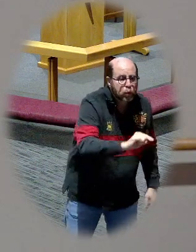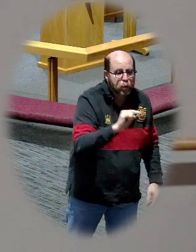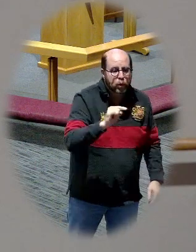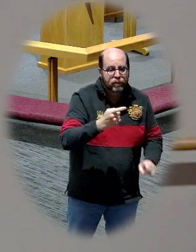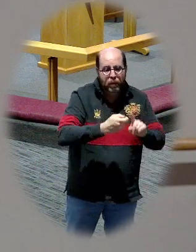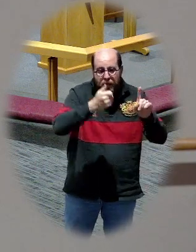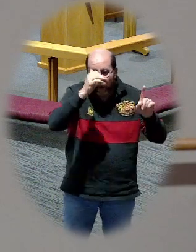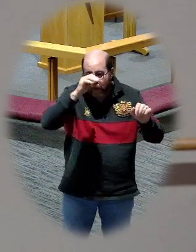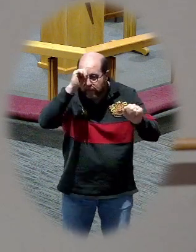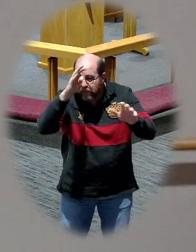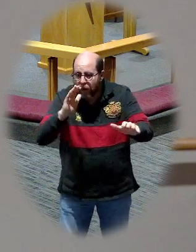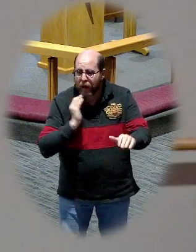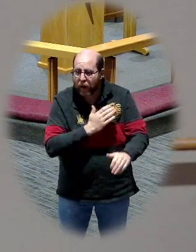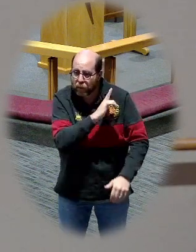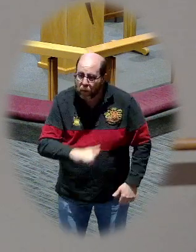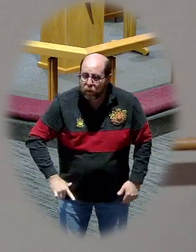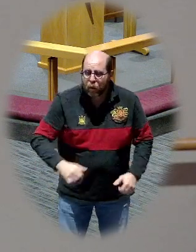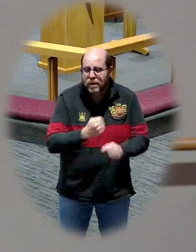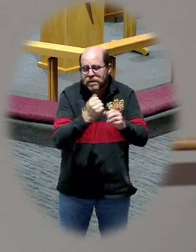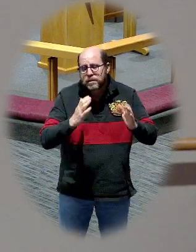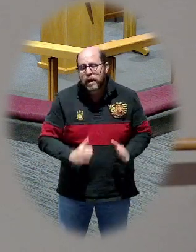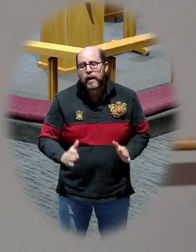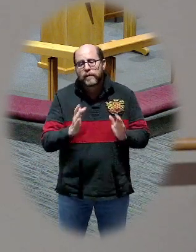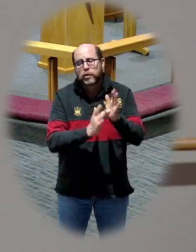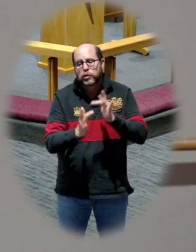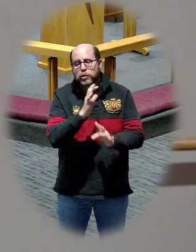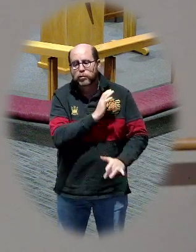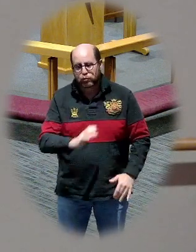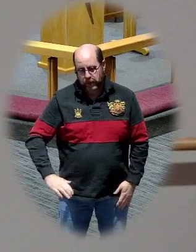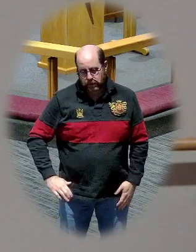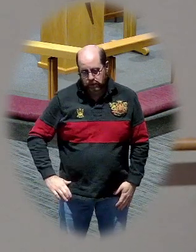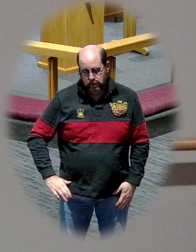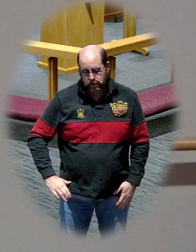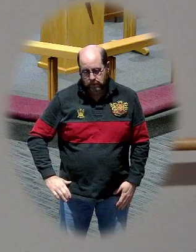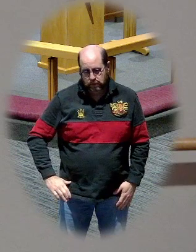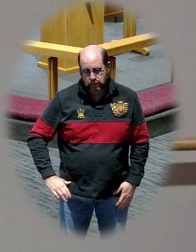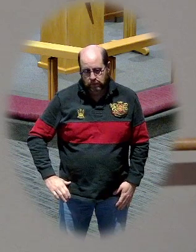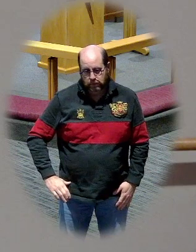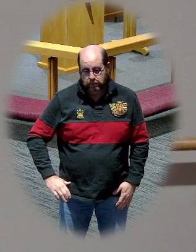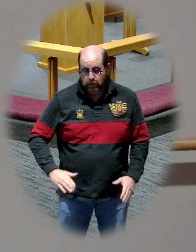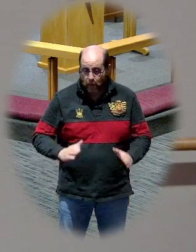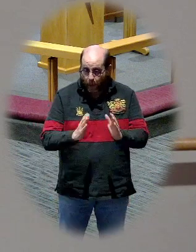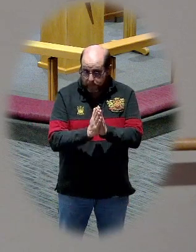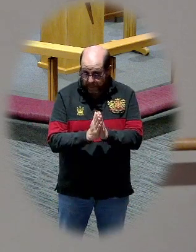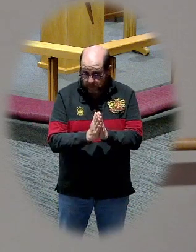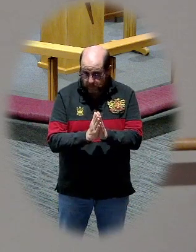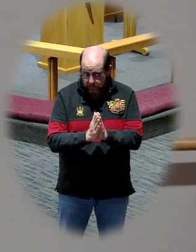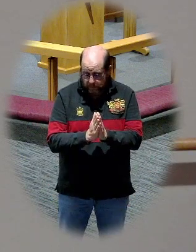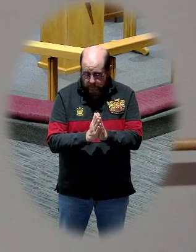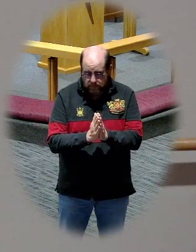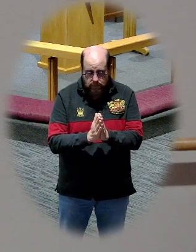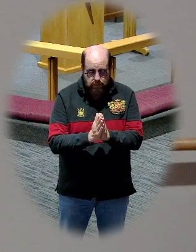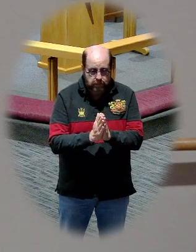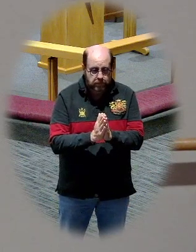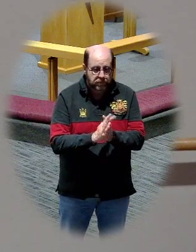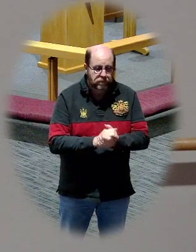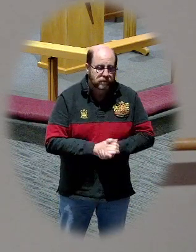from God our Father and our Lord and Savior, Jesus Christ. Amen.